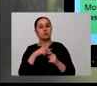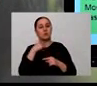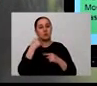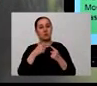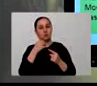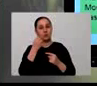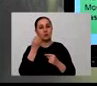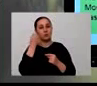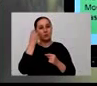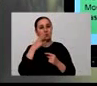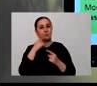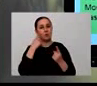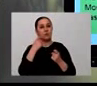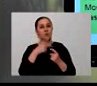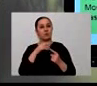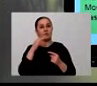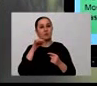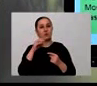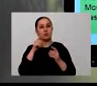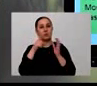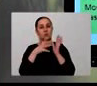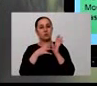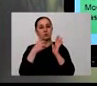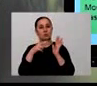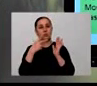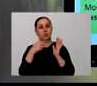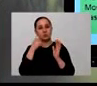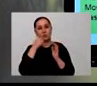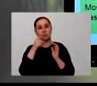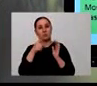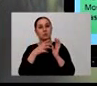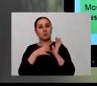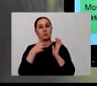yana biladigan ma'lumotimiz esa Fitrat